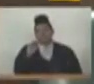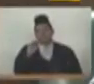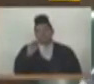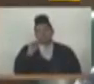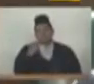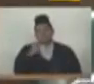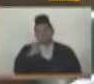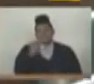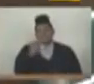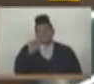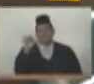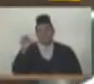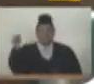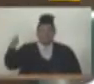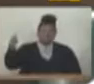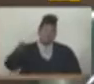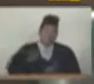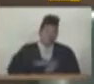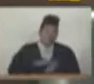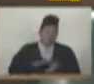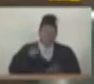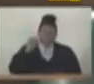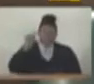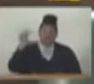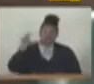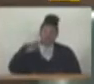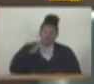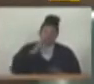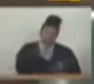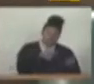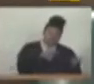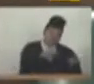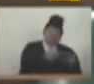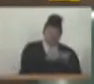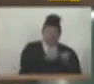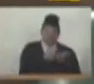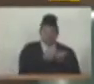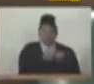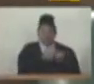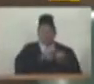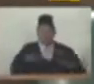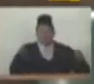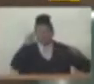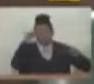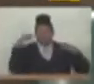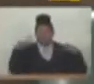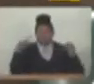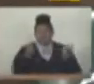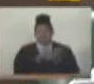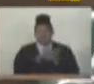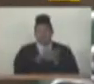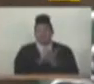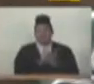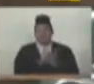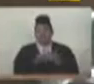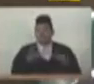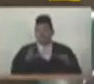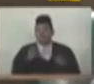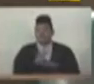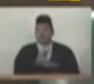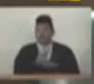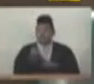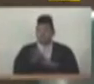Shane Alexis, had their own consultation. The IDB funded a study for us for health financing. While the